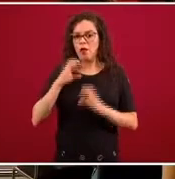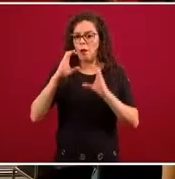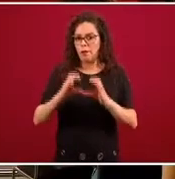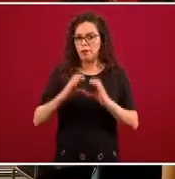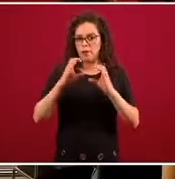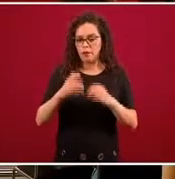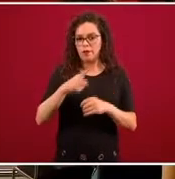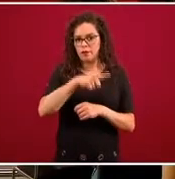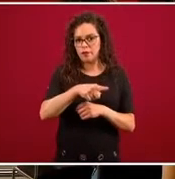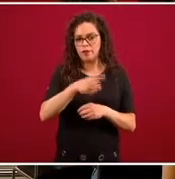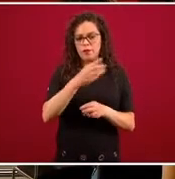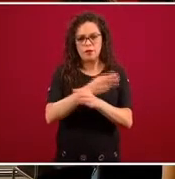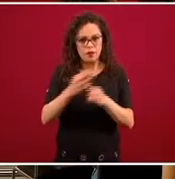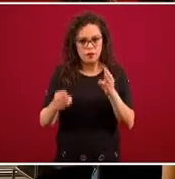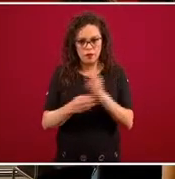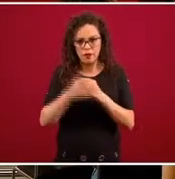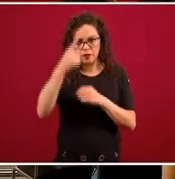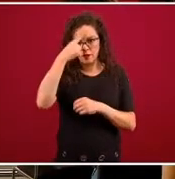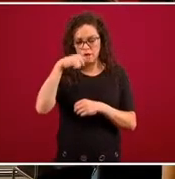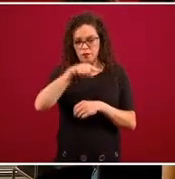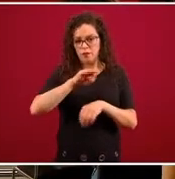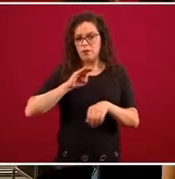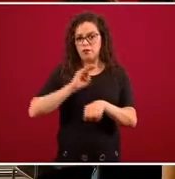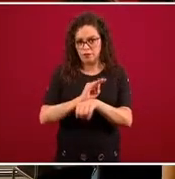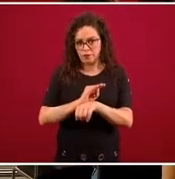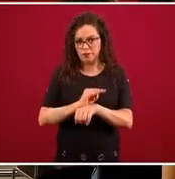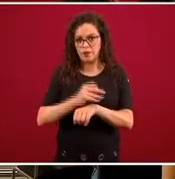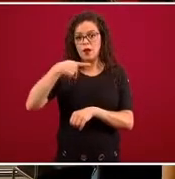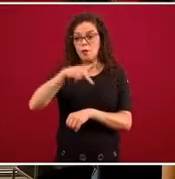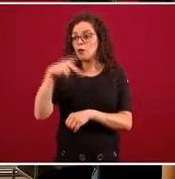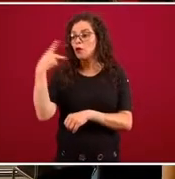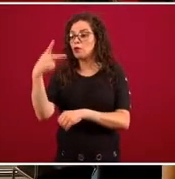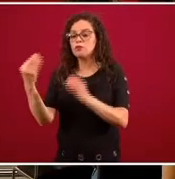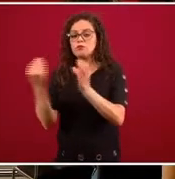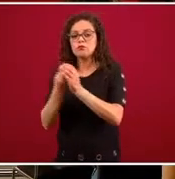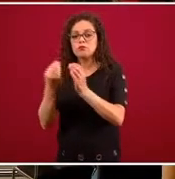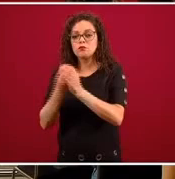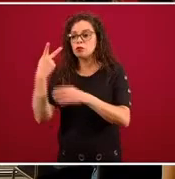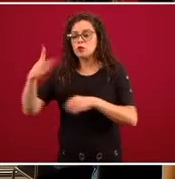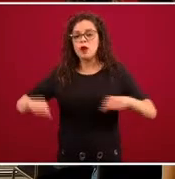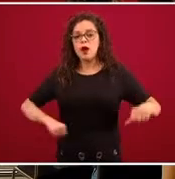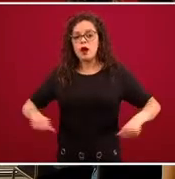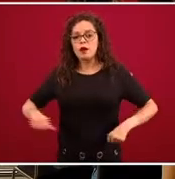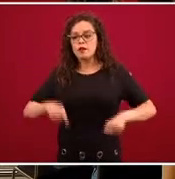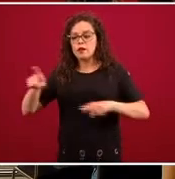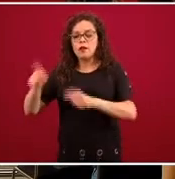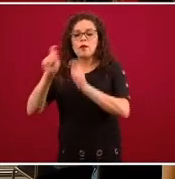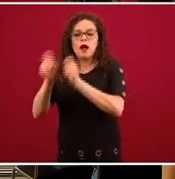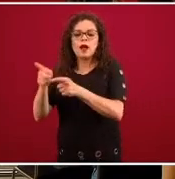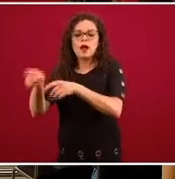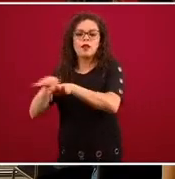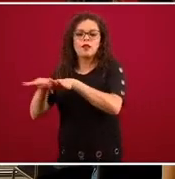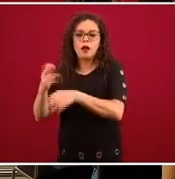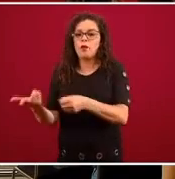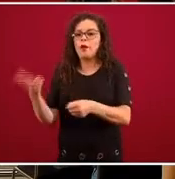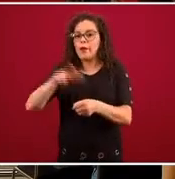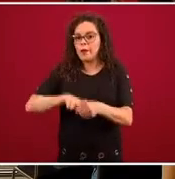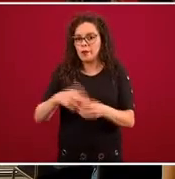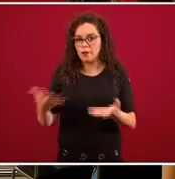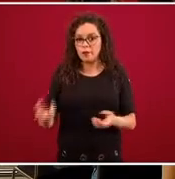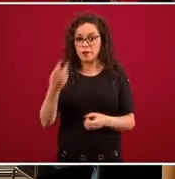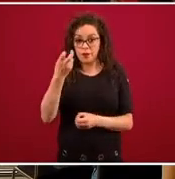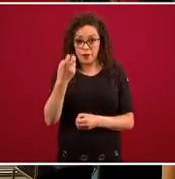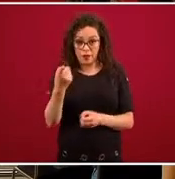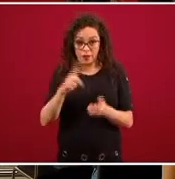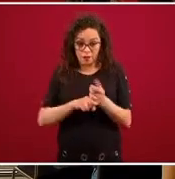COVID-19 patients. But other health professionals also have access to different personal